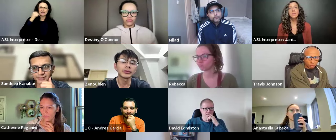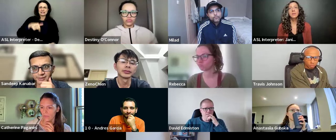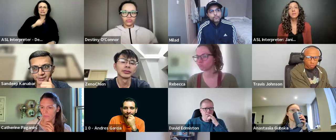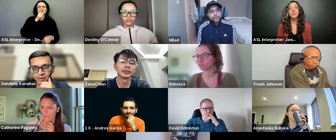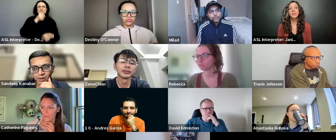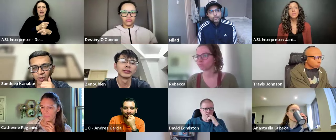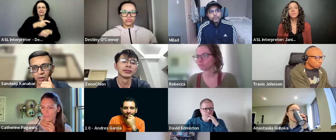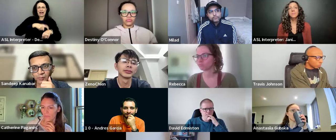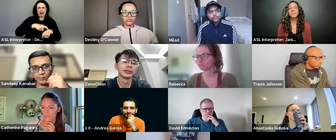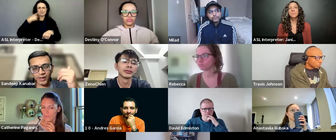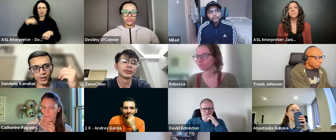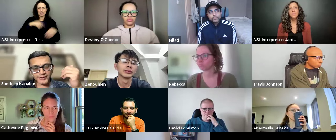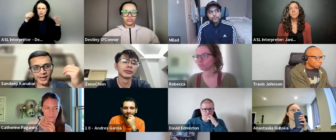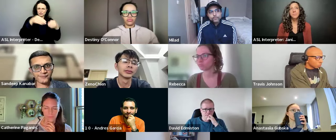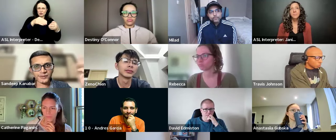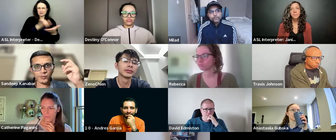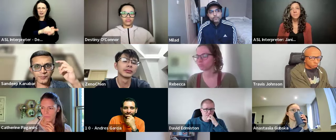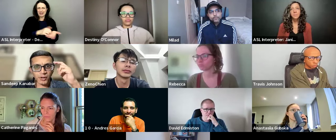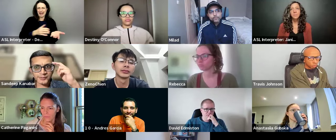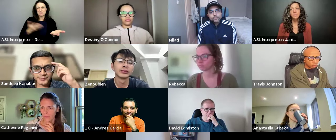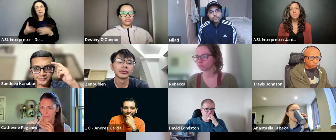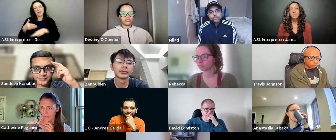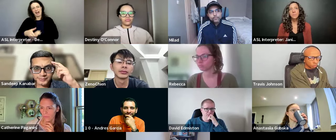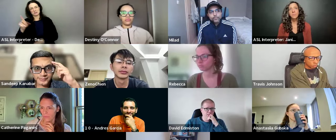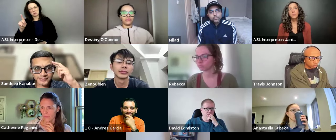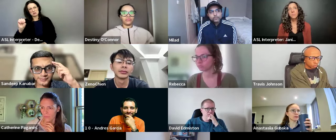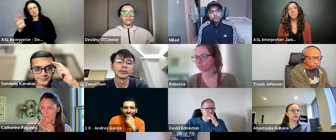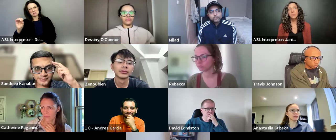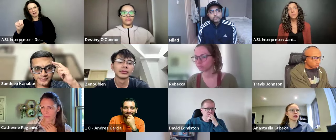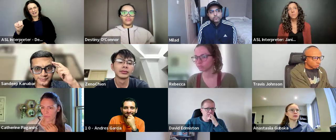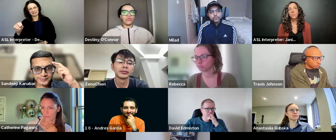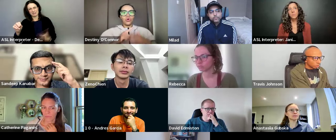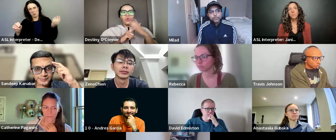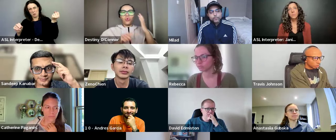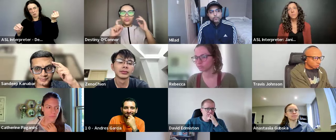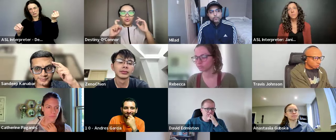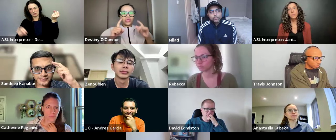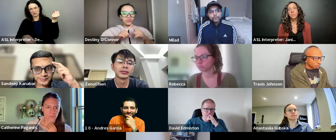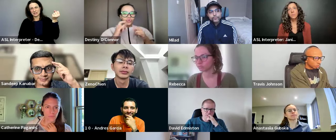work on it, or we work on it after KubeCon.